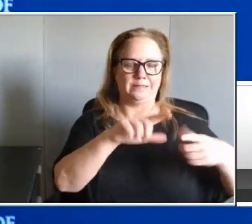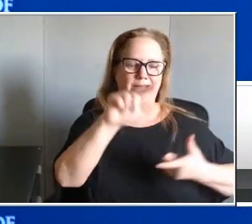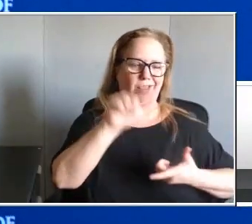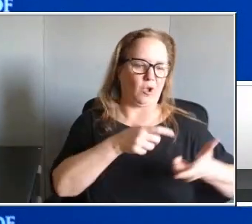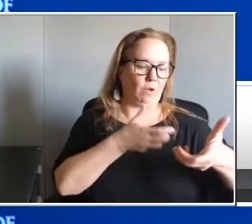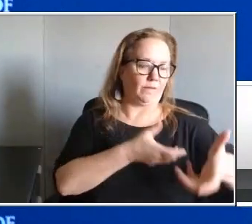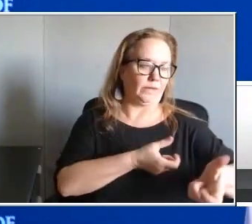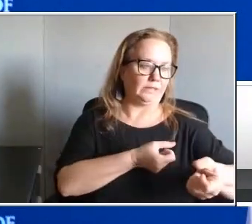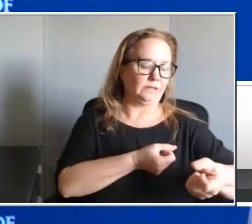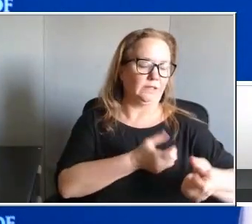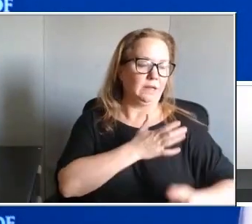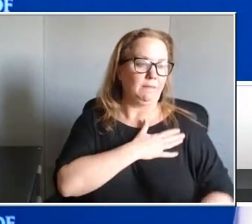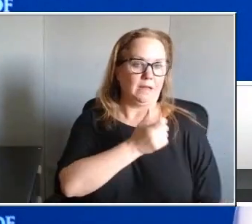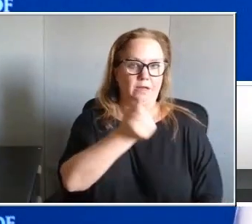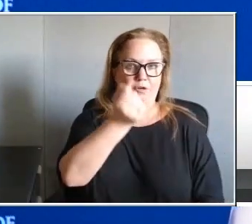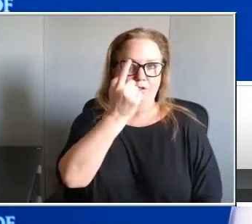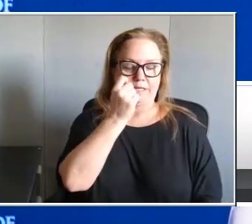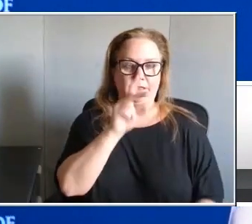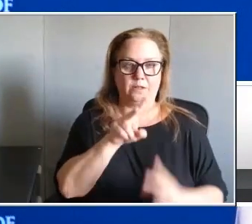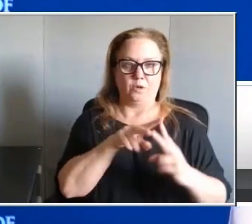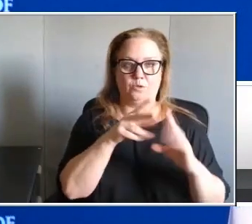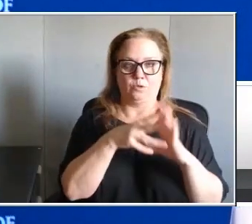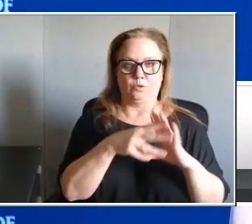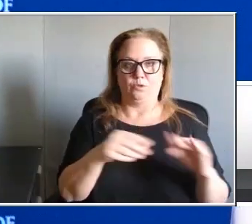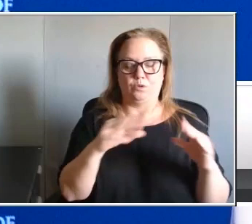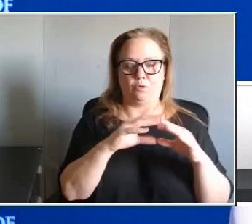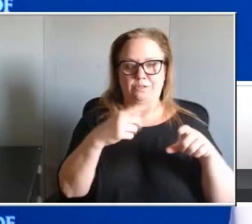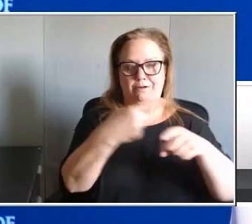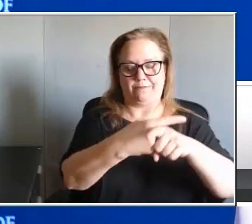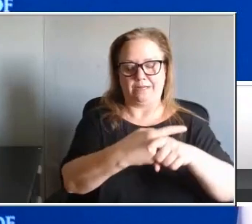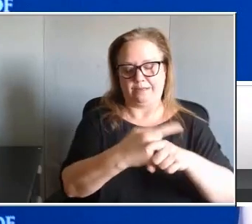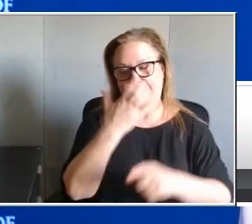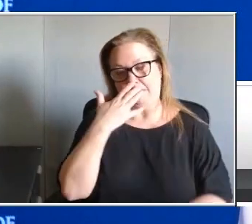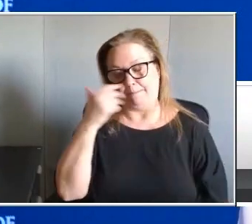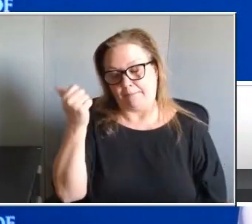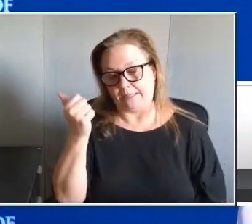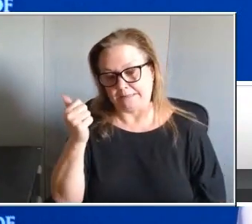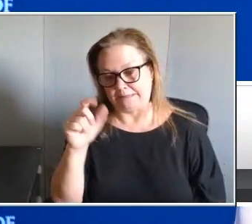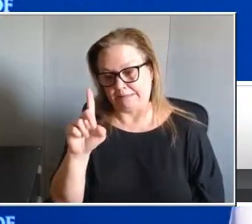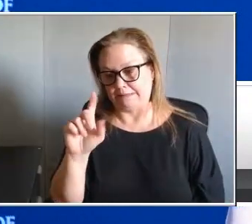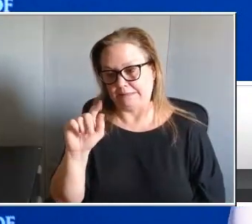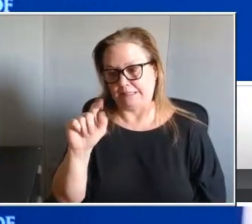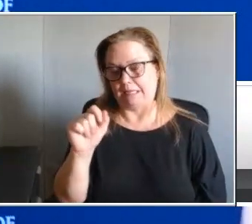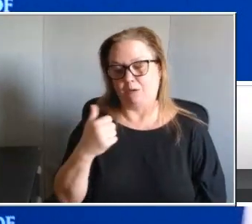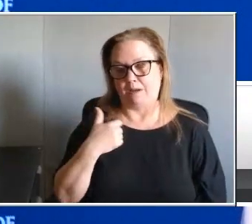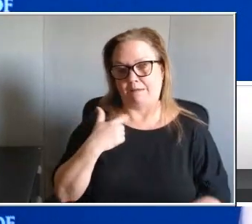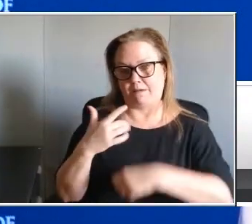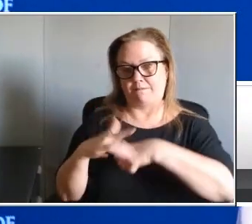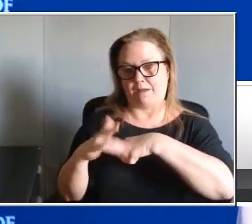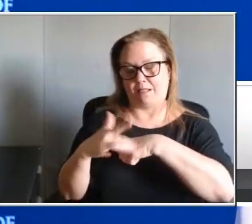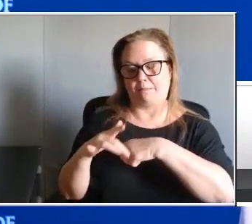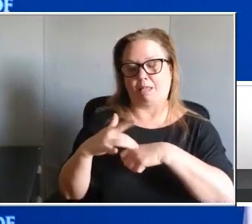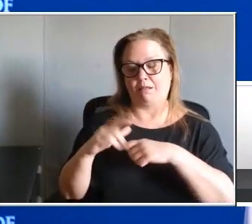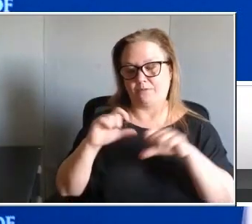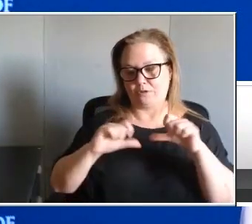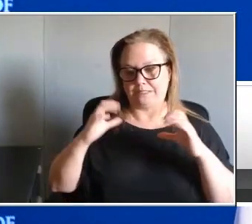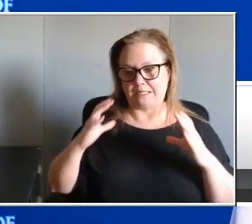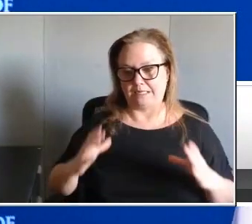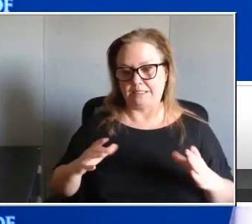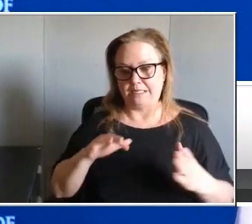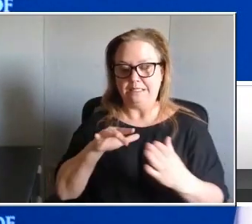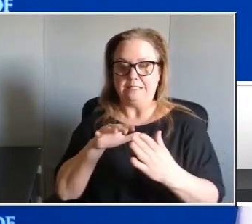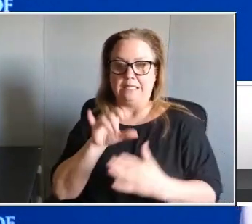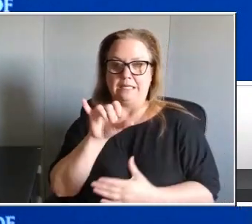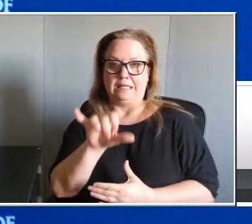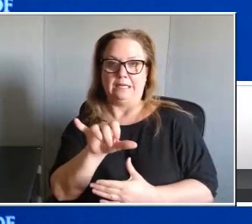even from what I understand, those two stories are conflicting. So the best data that we have available to the scientists and people who study this